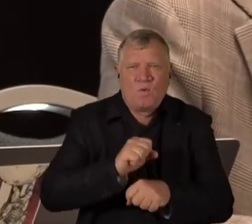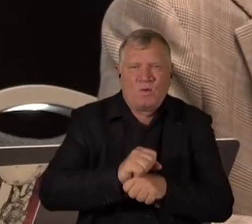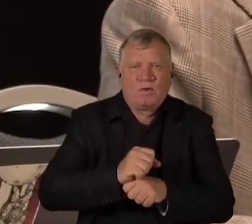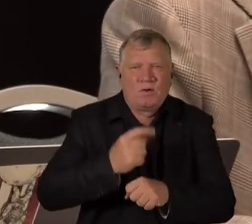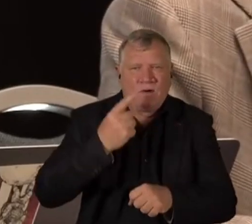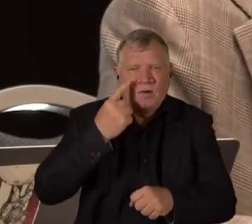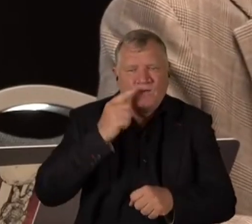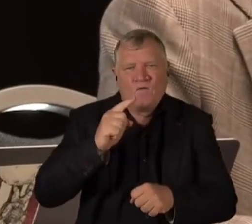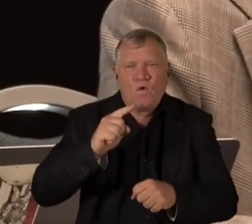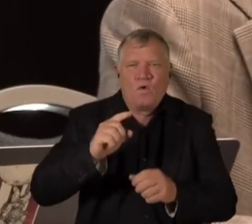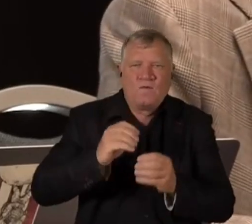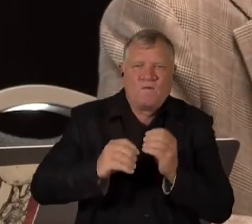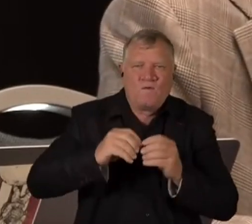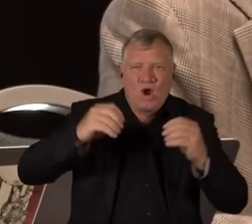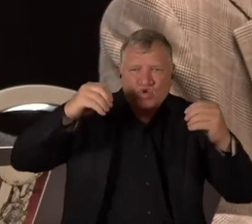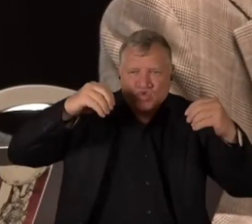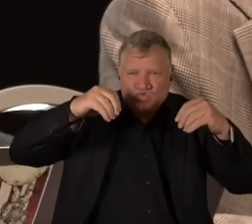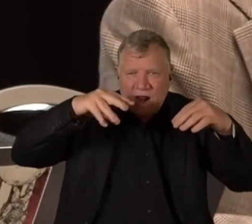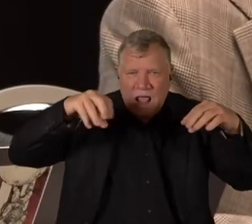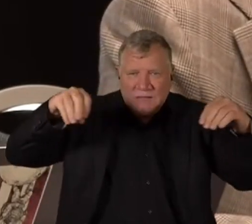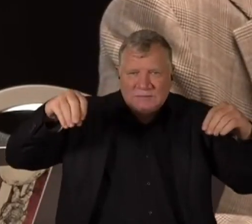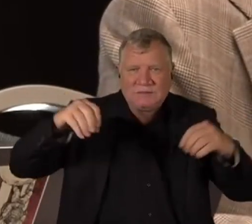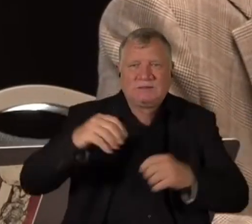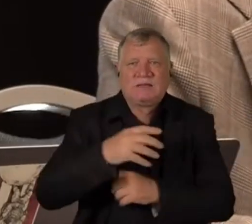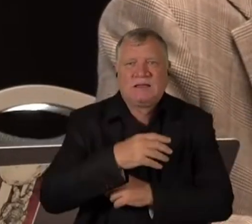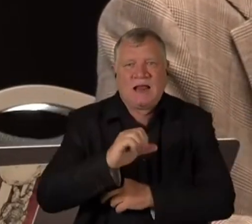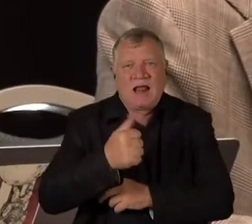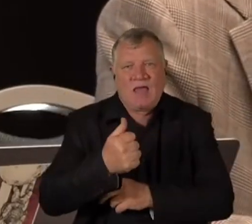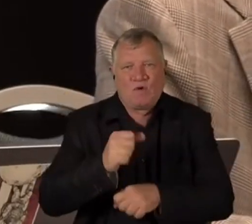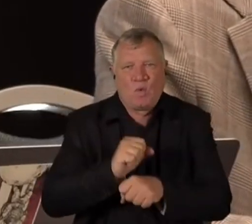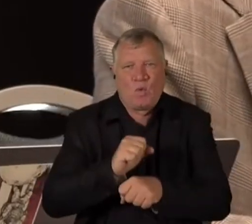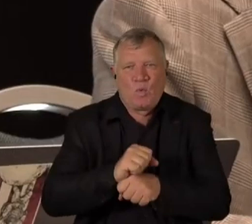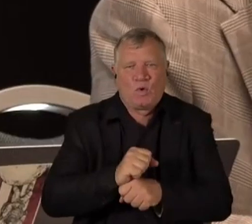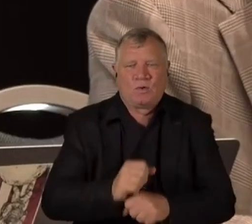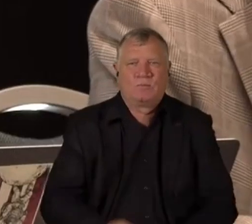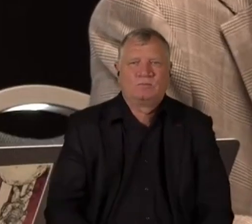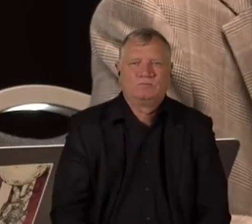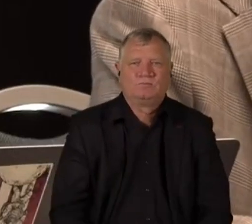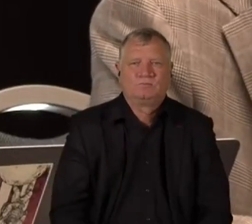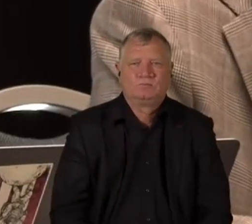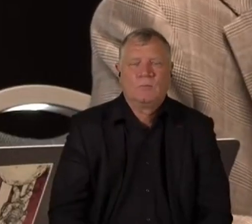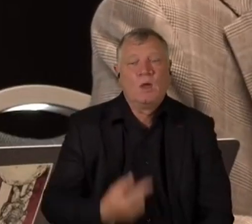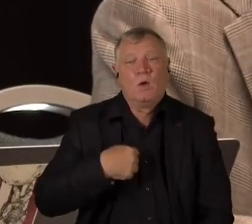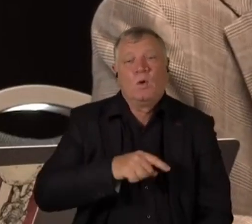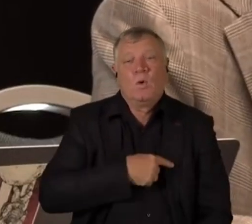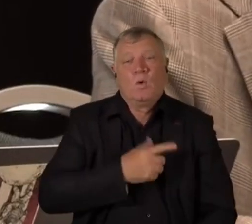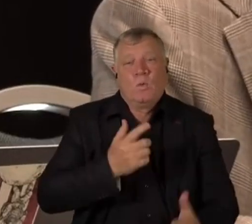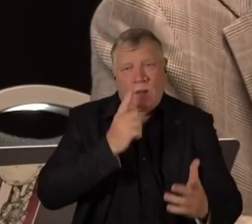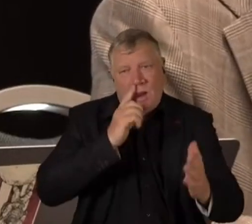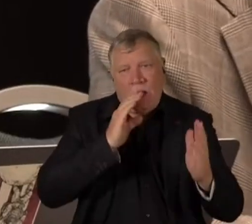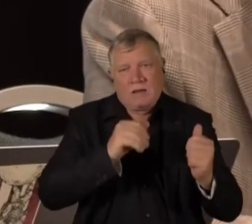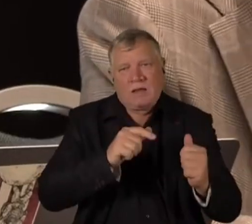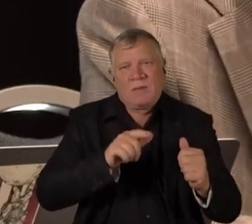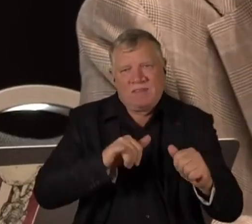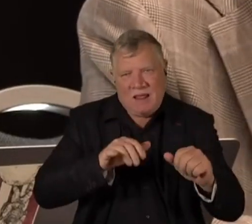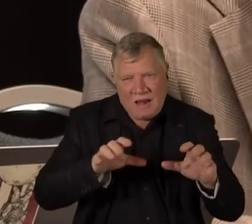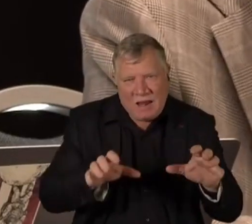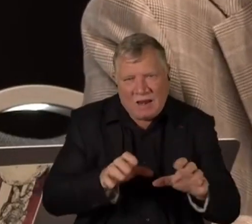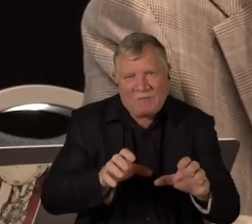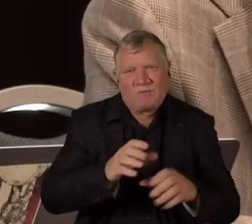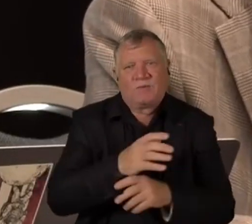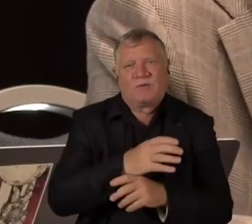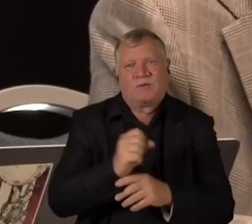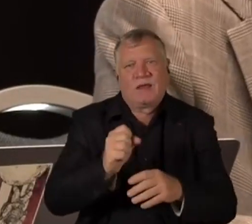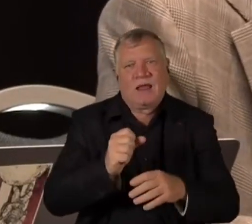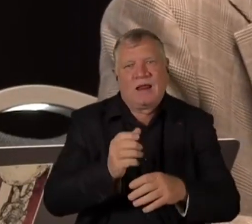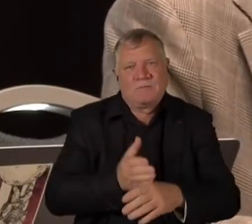repair streetlights and certain other work orders. We anticipate these efforts and their impact on the energy